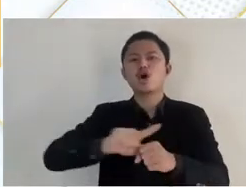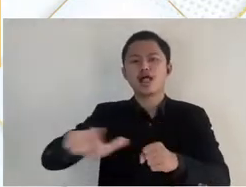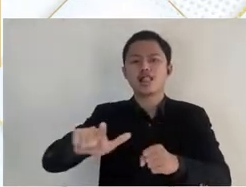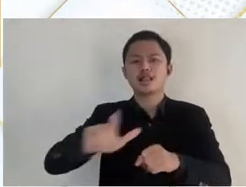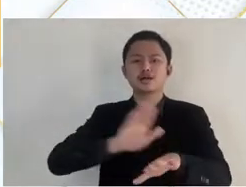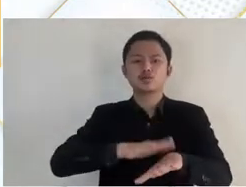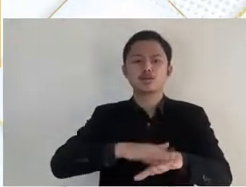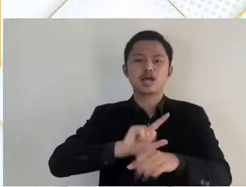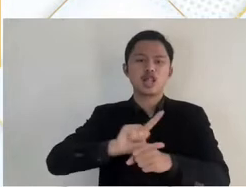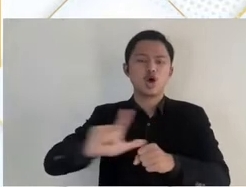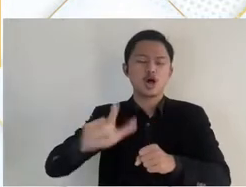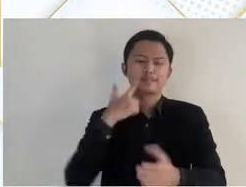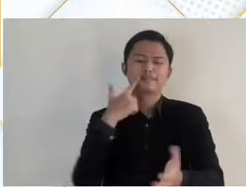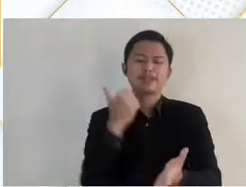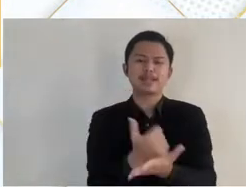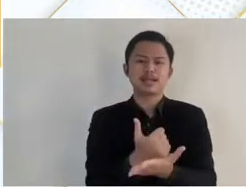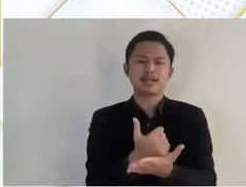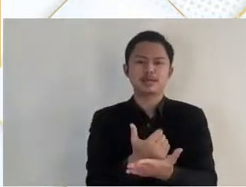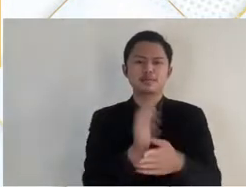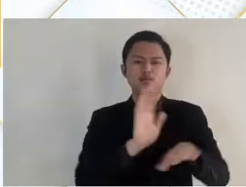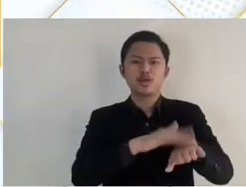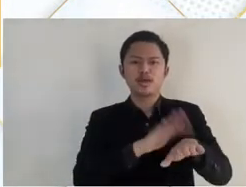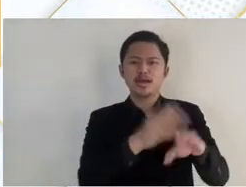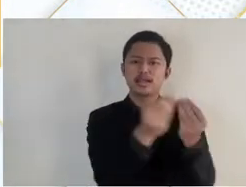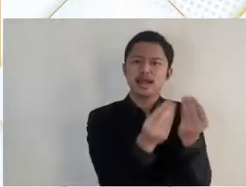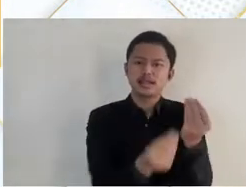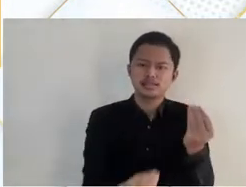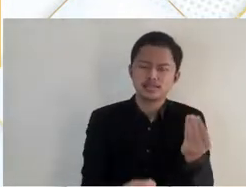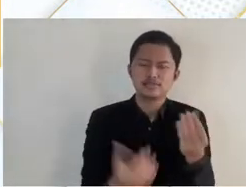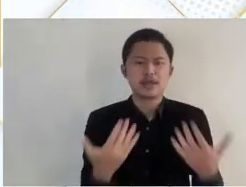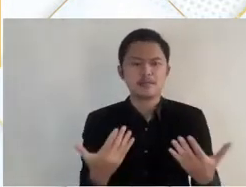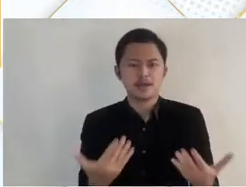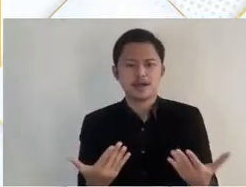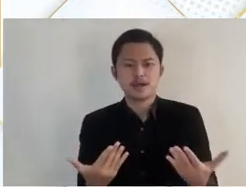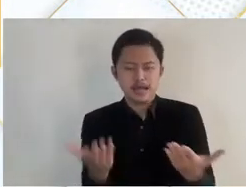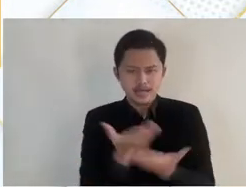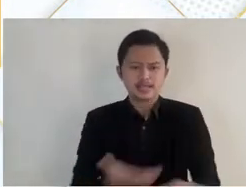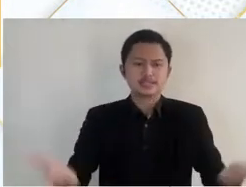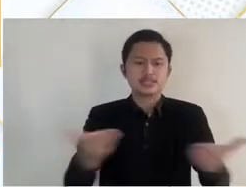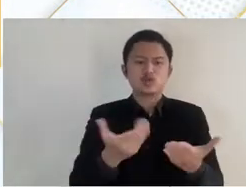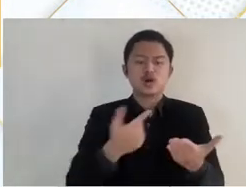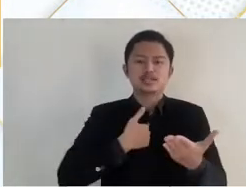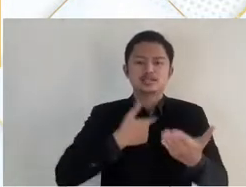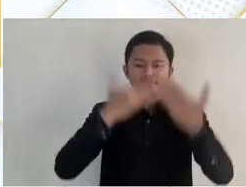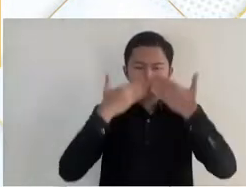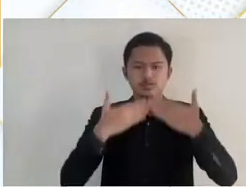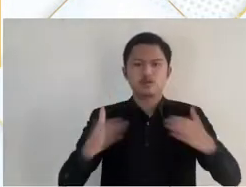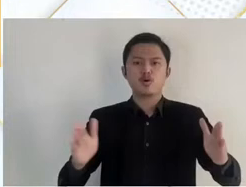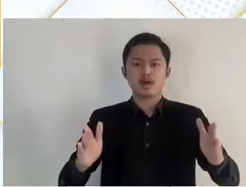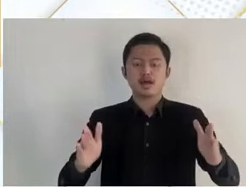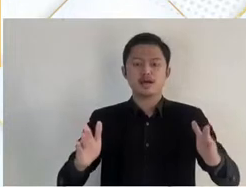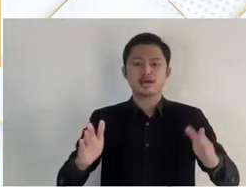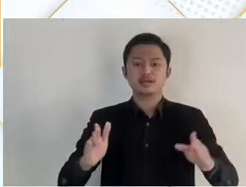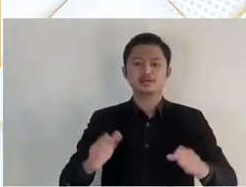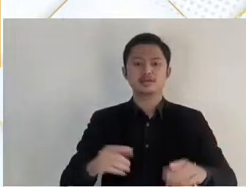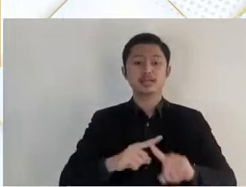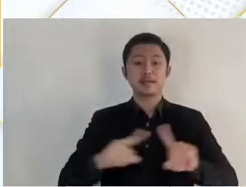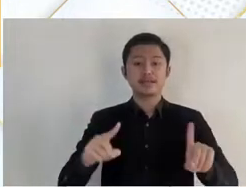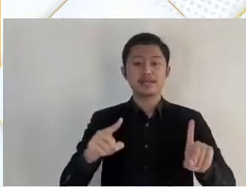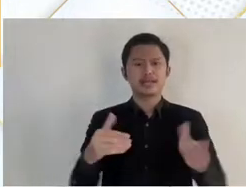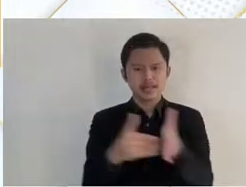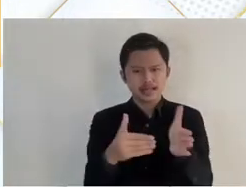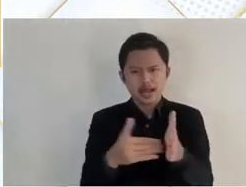beliefs and traditions is both phenomenal and eye-opening, but also challenging at the same